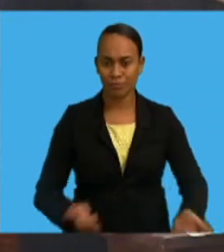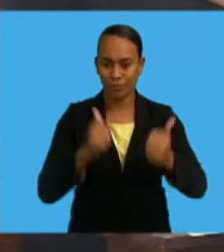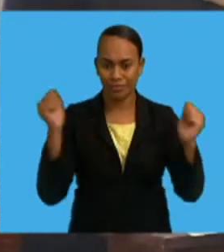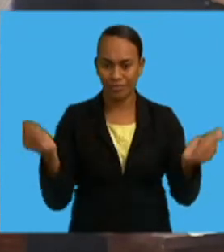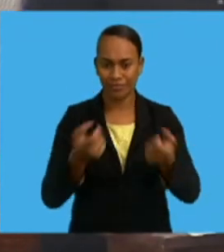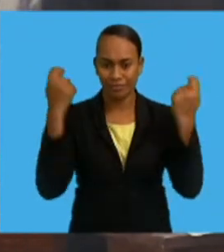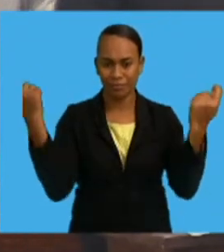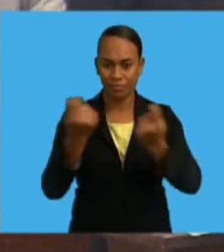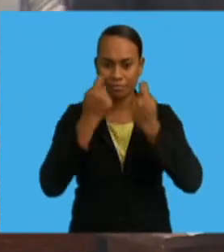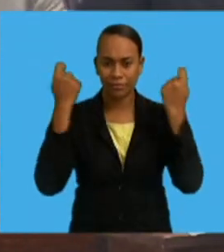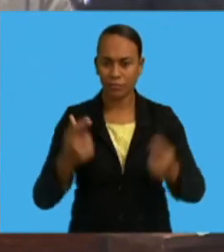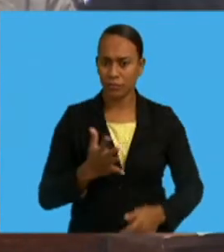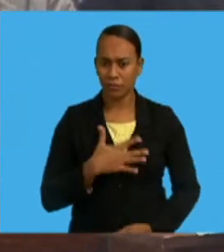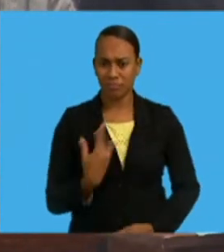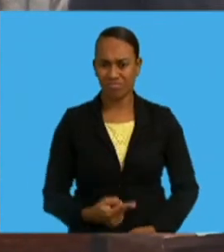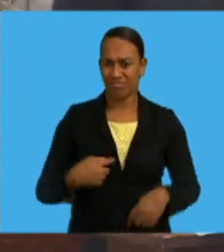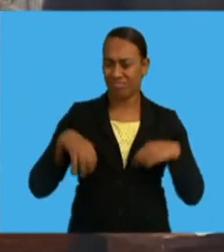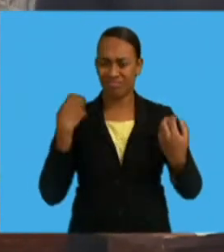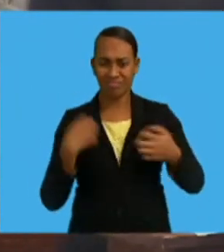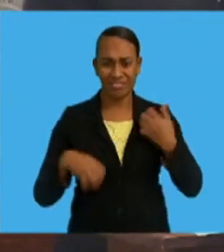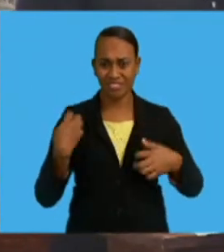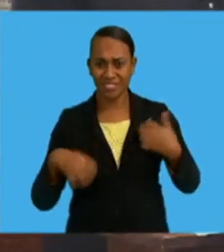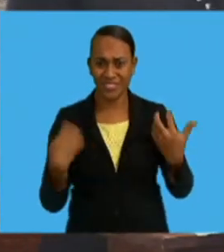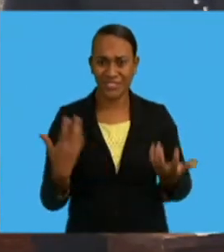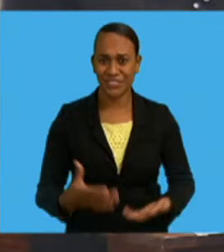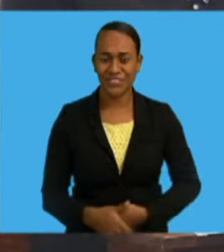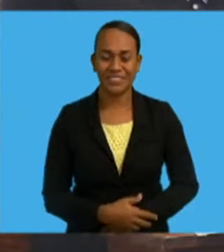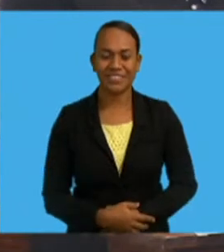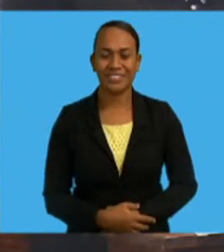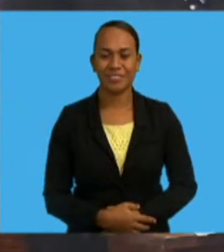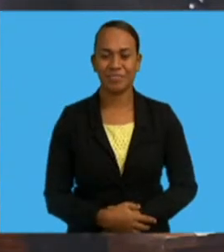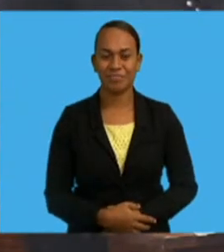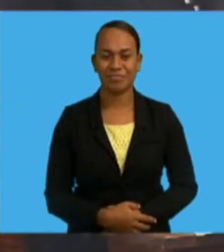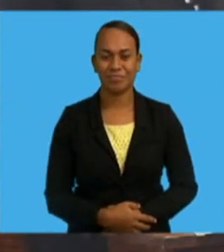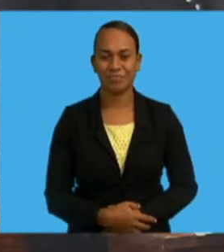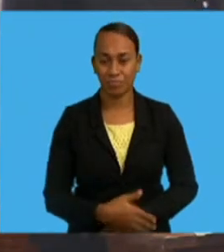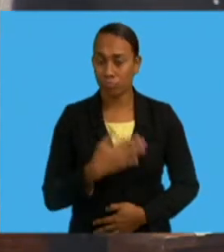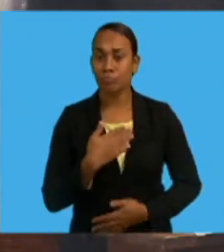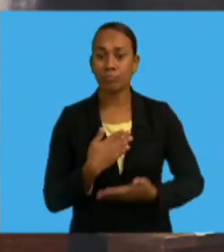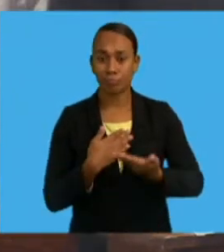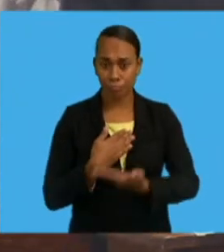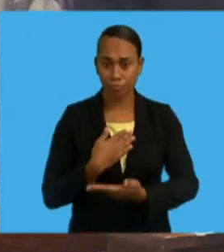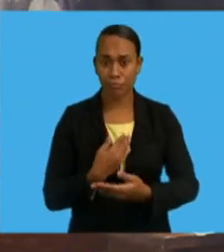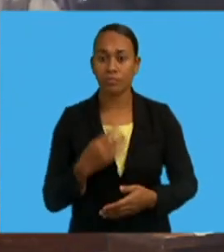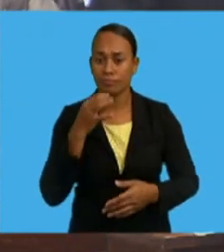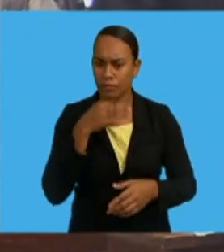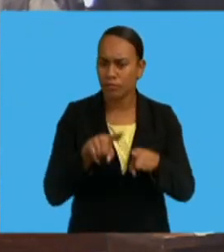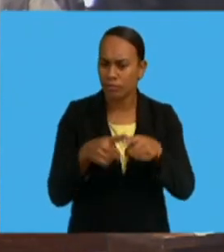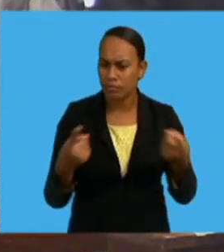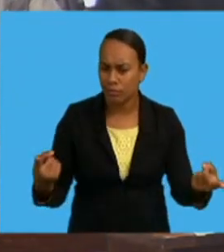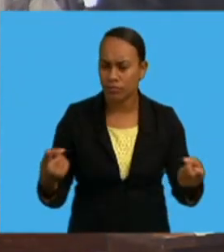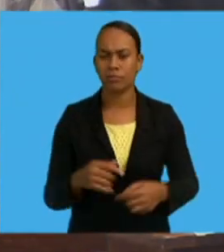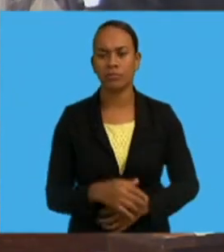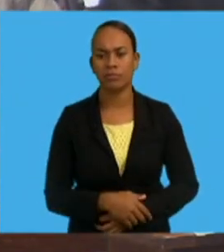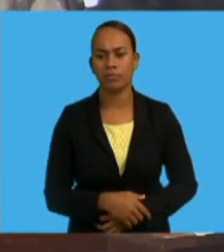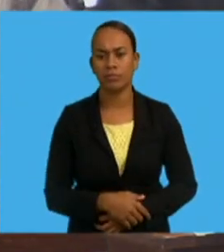I'm excited, Madam Speaker. Madam Speaker, on another note, Honourable Randurandro did mention a few things which I'd like to draw the attention of the House before I move on